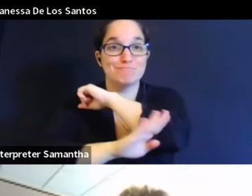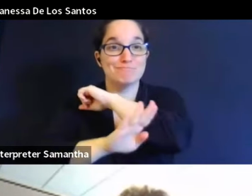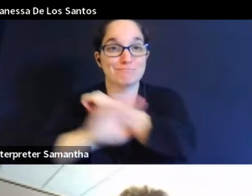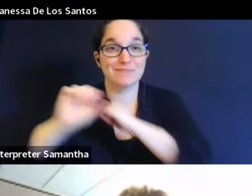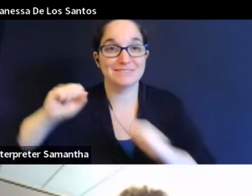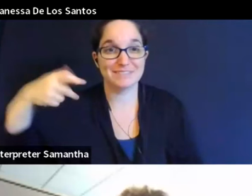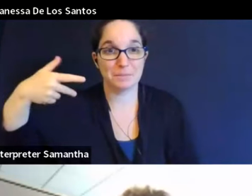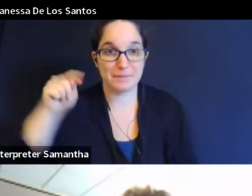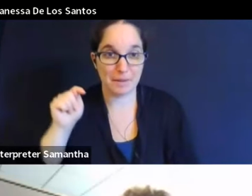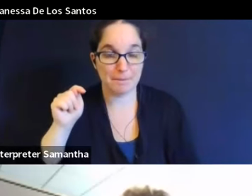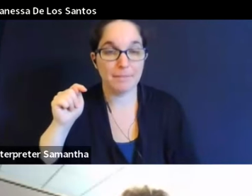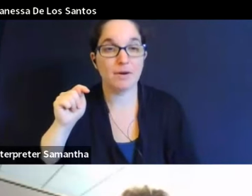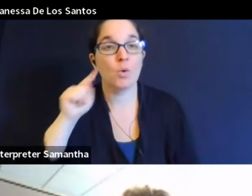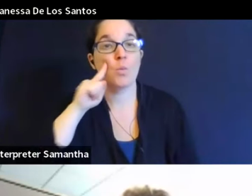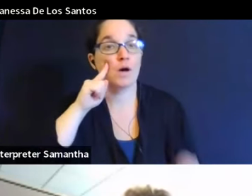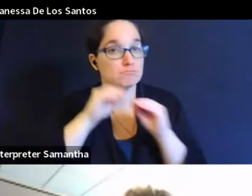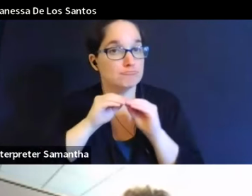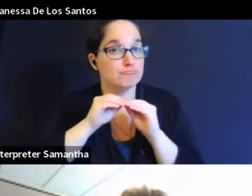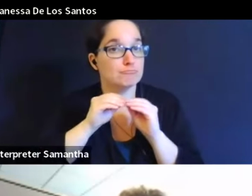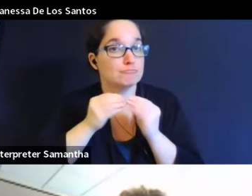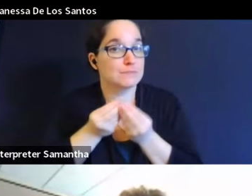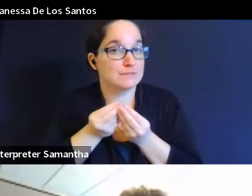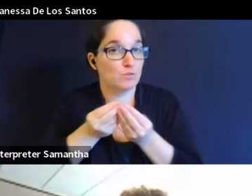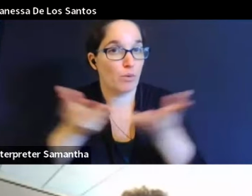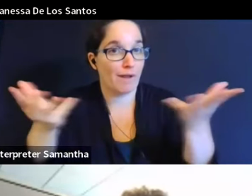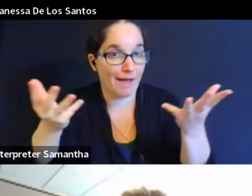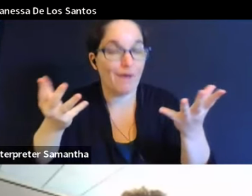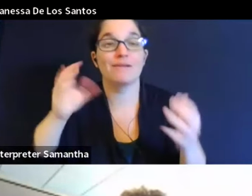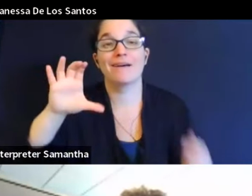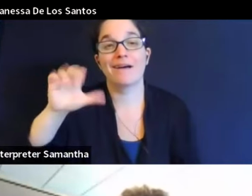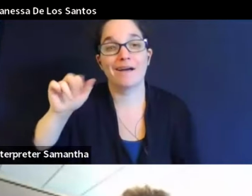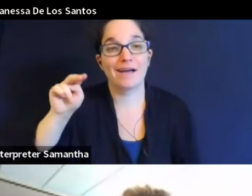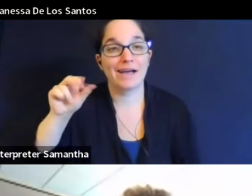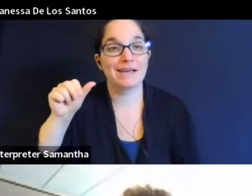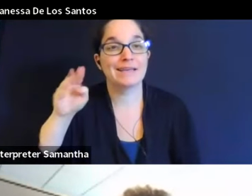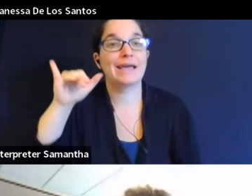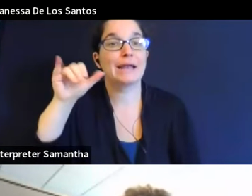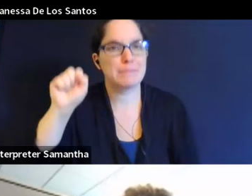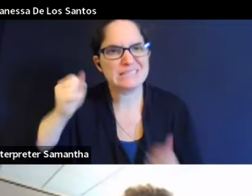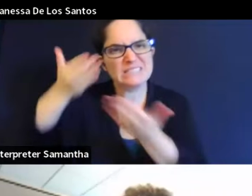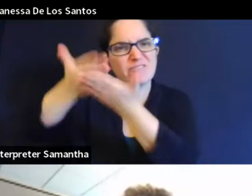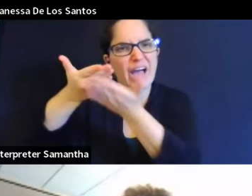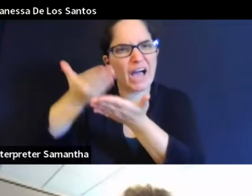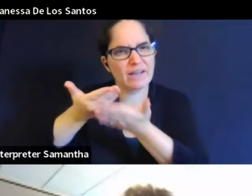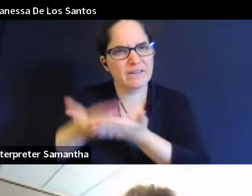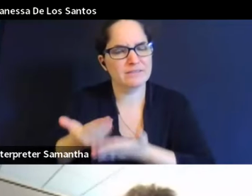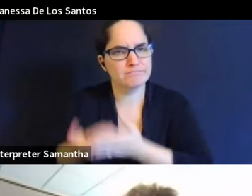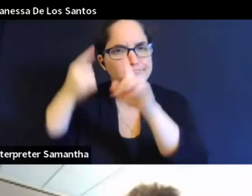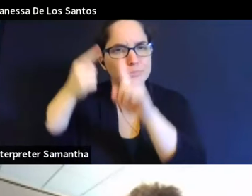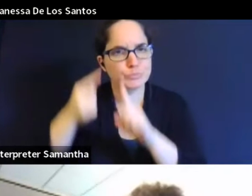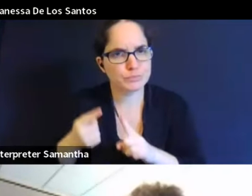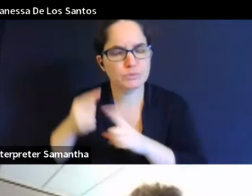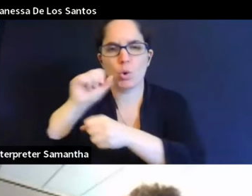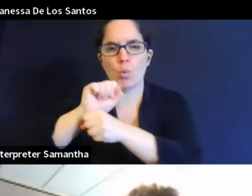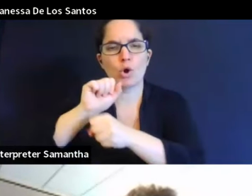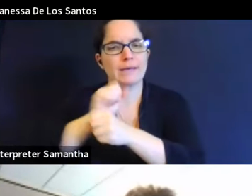some messaging to the field regarding cannabis and really factual information. We're working with the rescue agency,